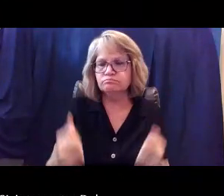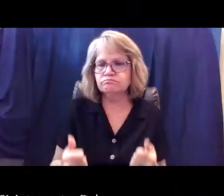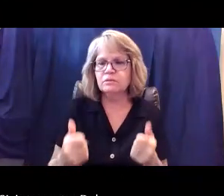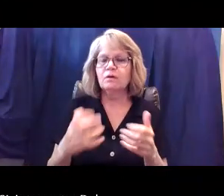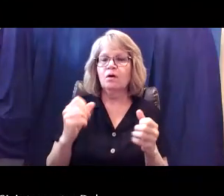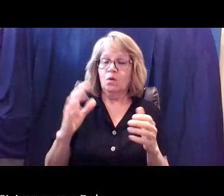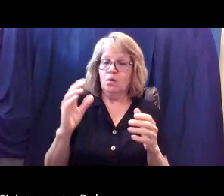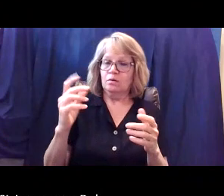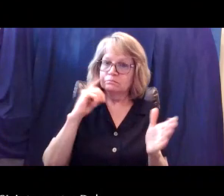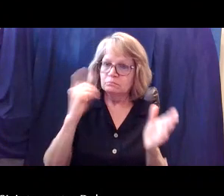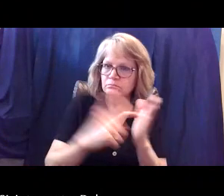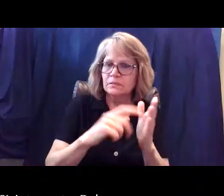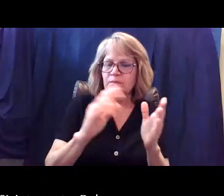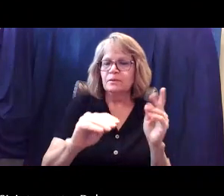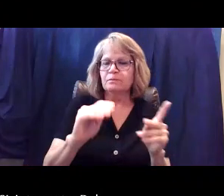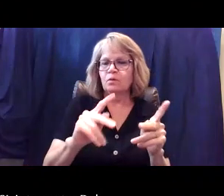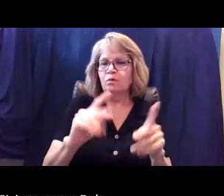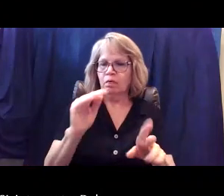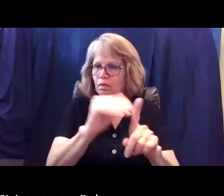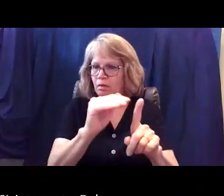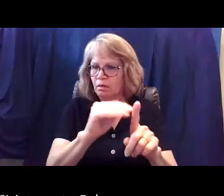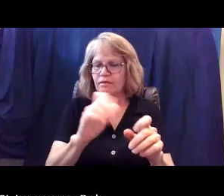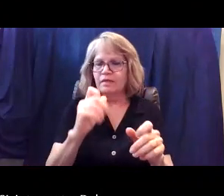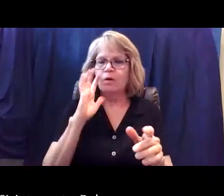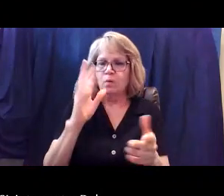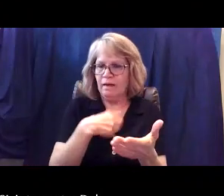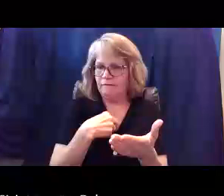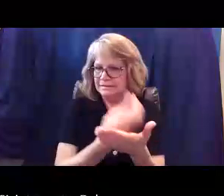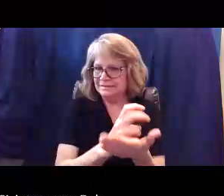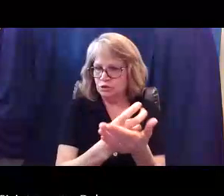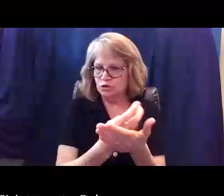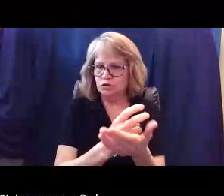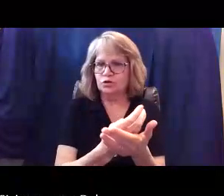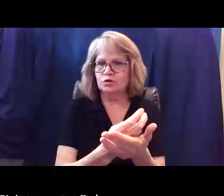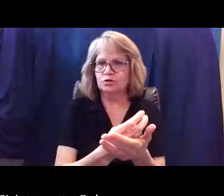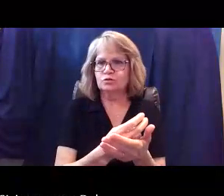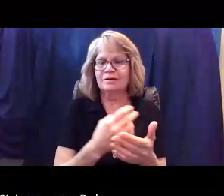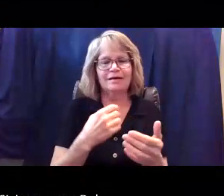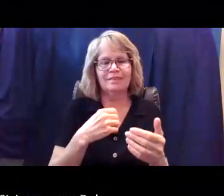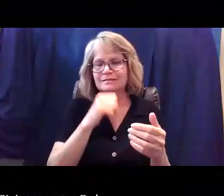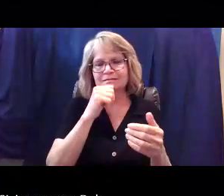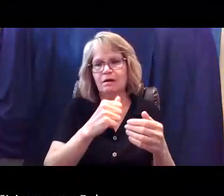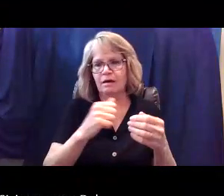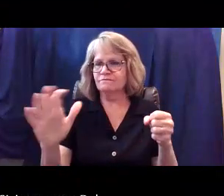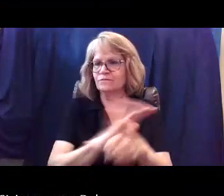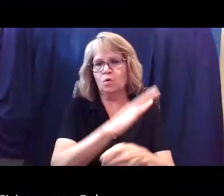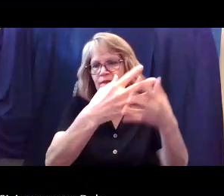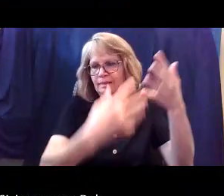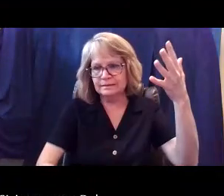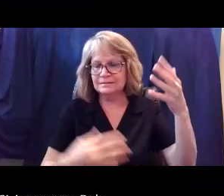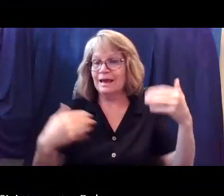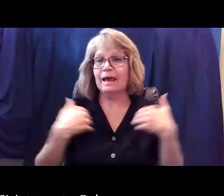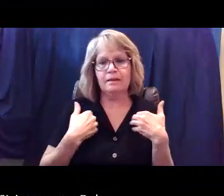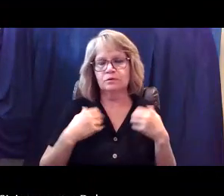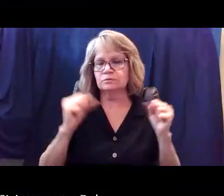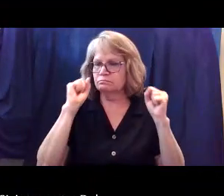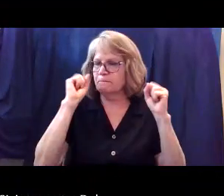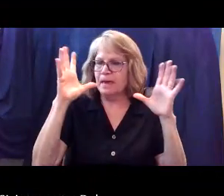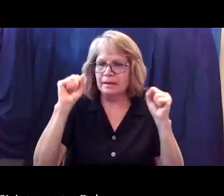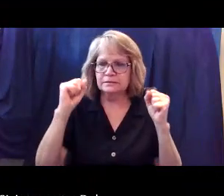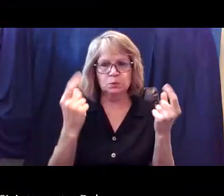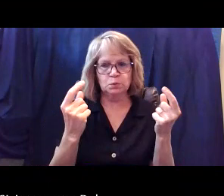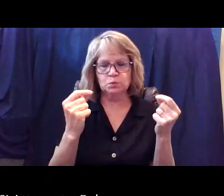alerting individuals of oncoming seizures. That's not an exhaustive list. It's amazing what these animals can do and the supports